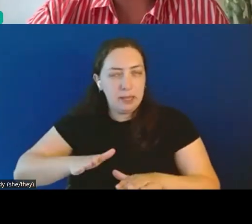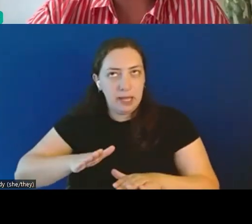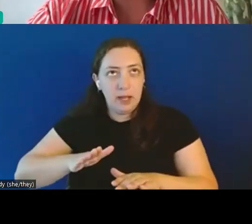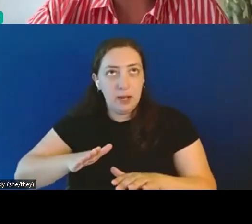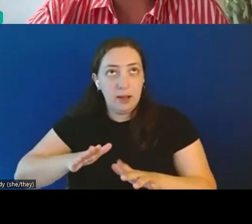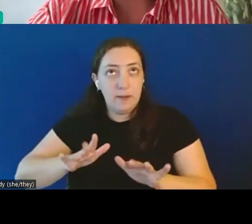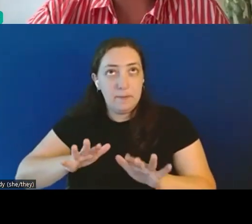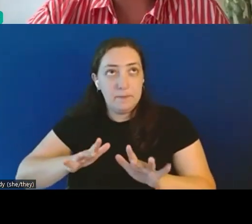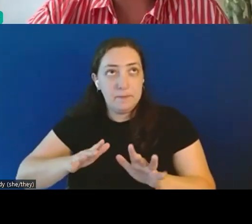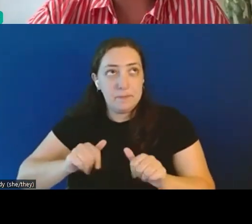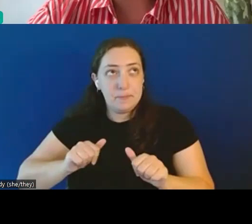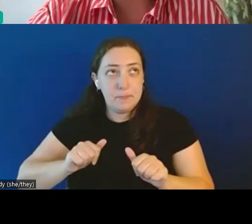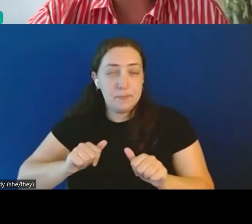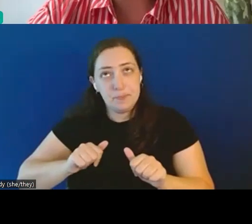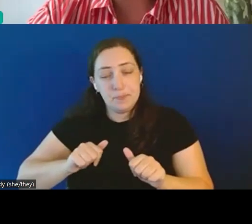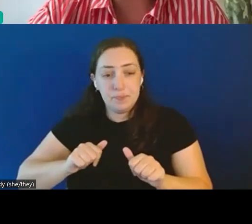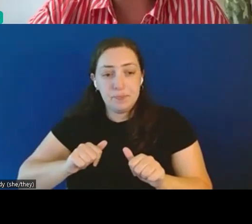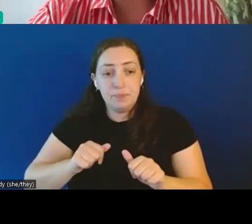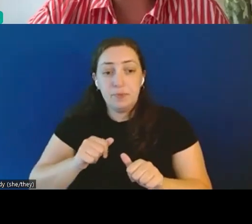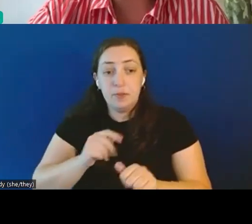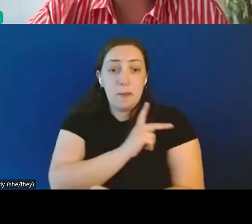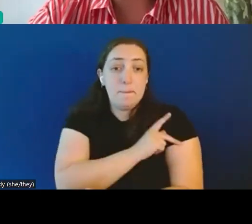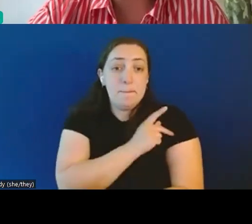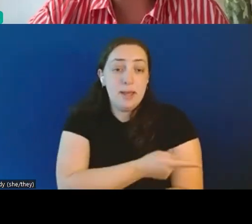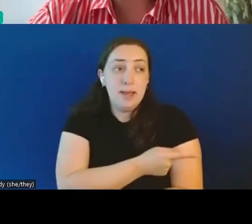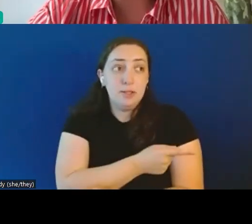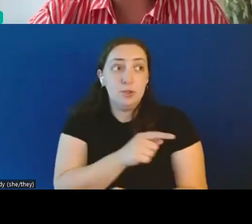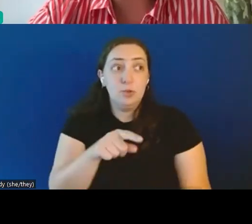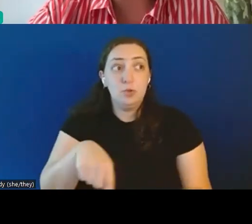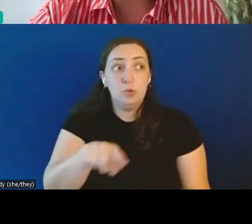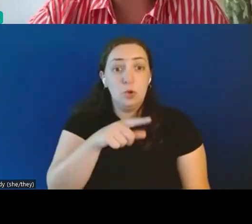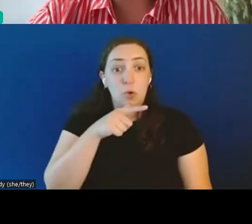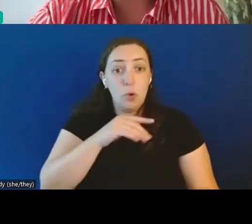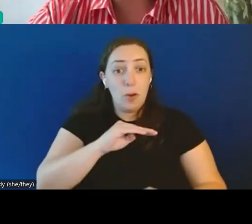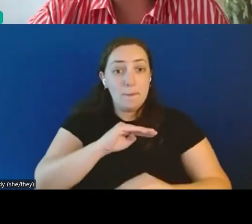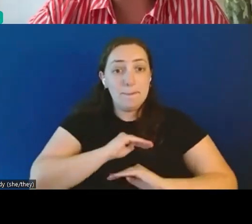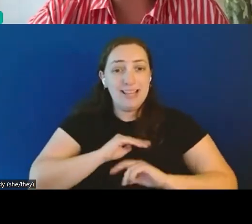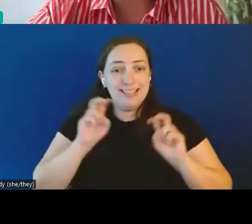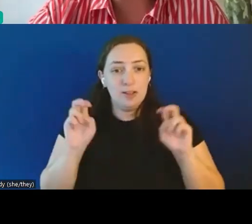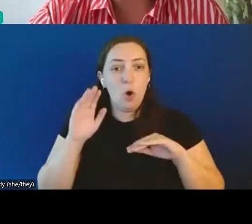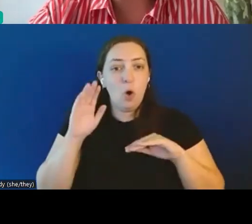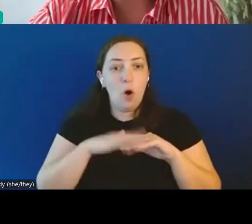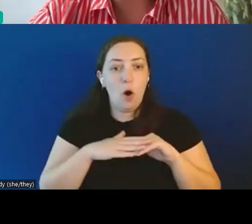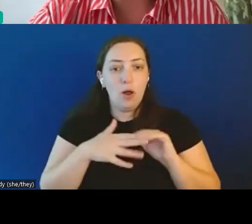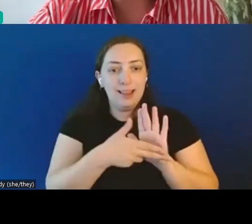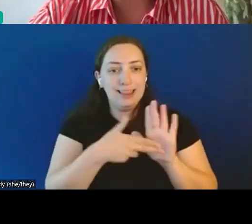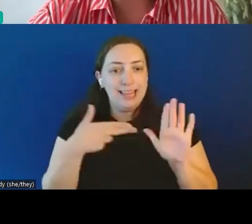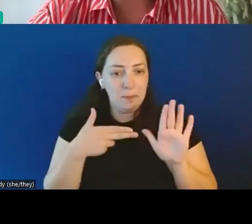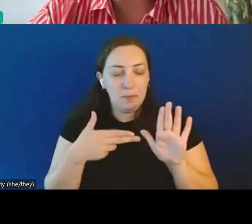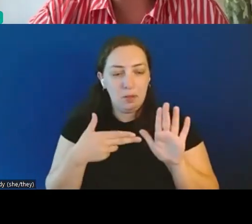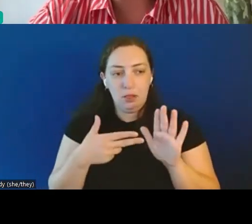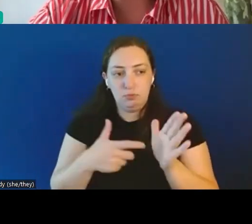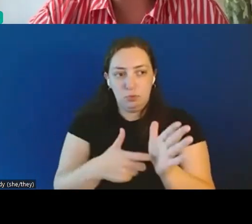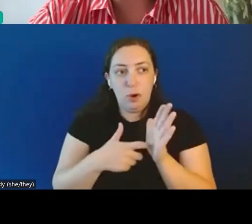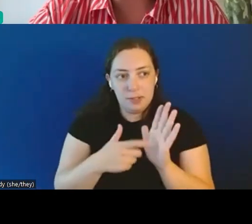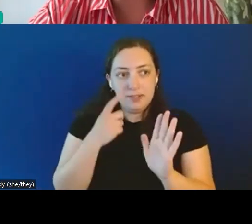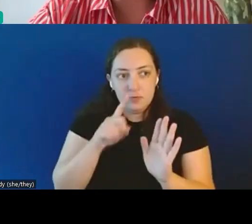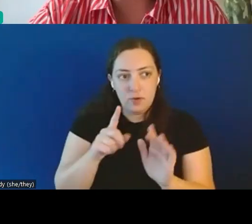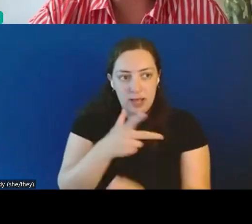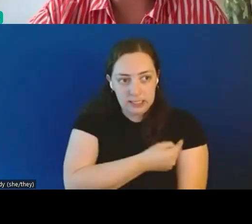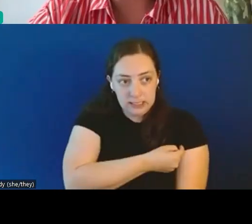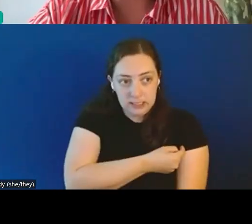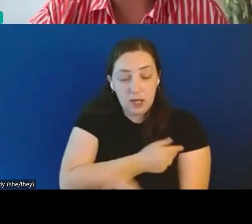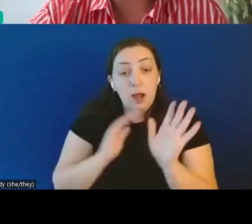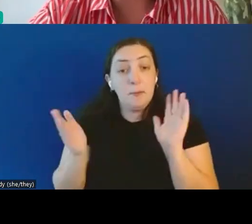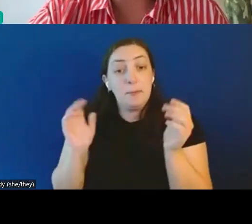whether there are patients who meet the on-label indications for the vaccine